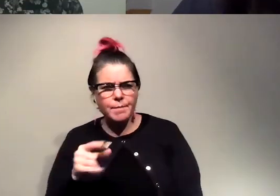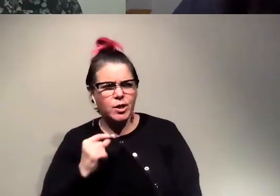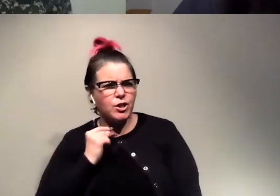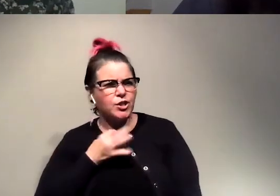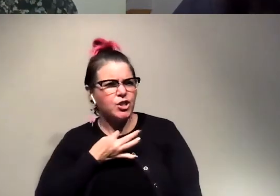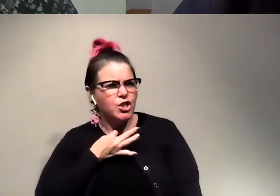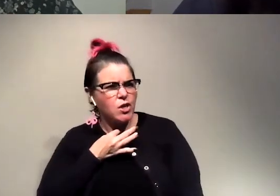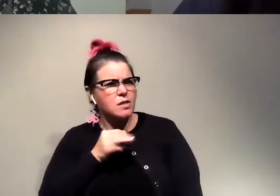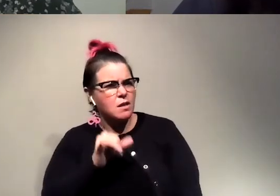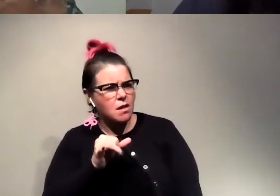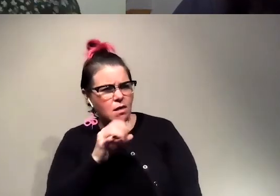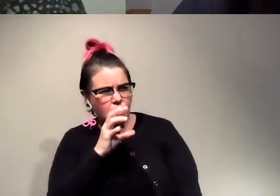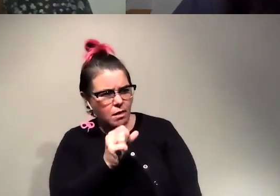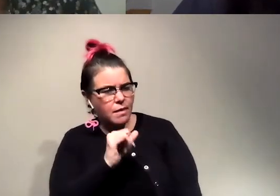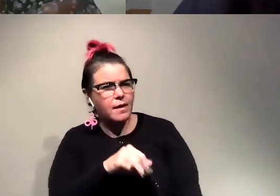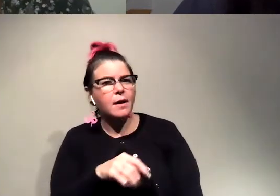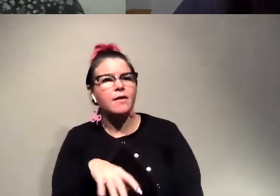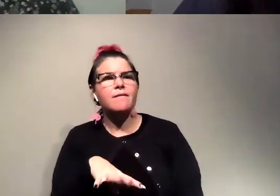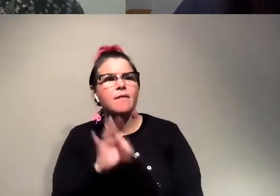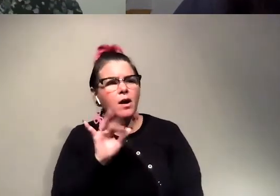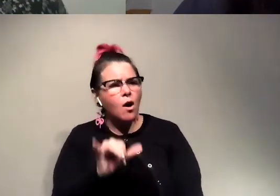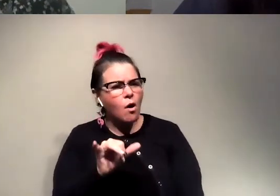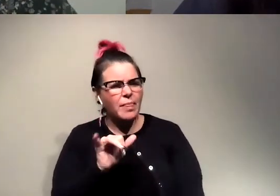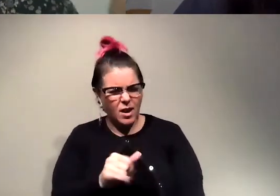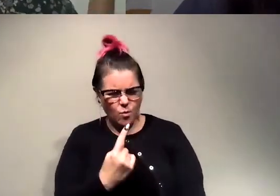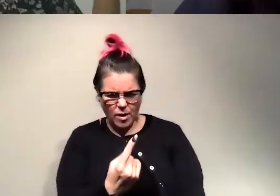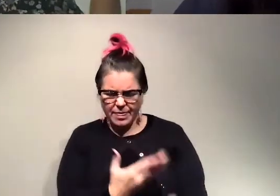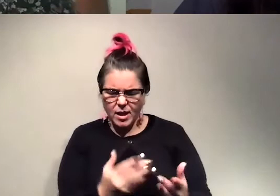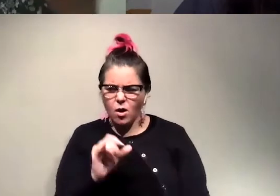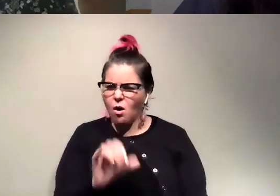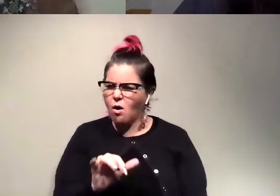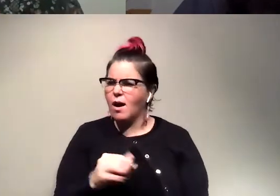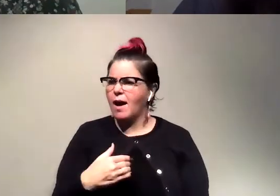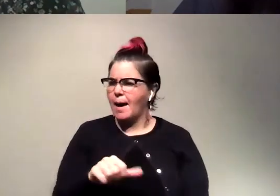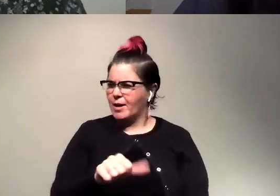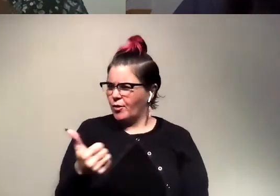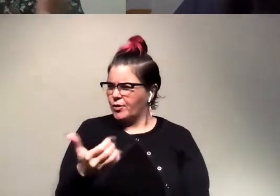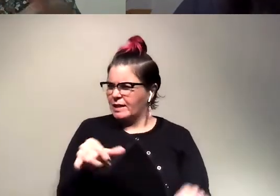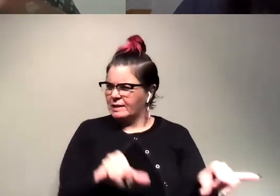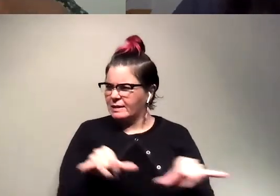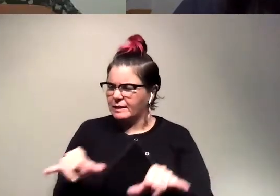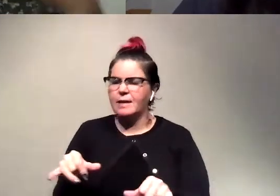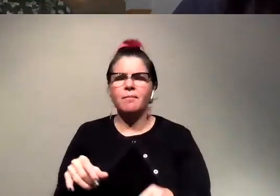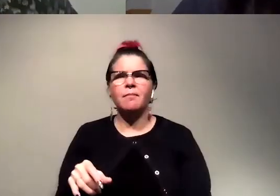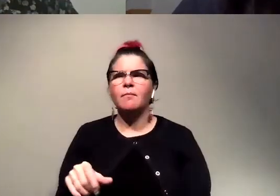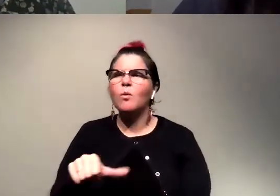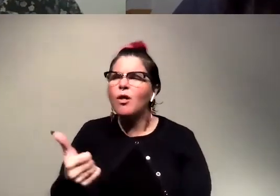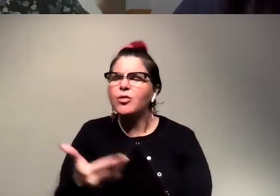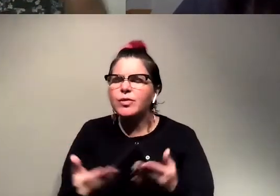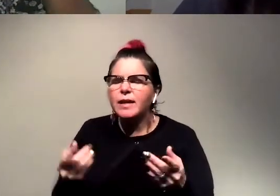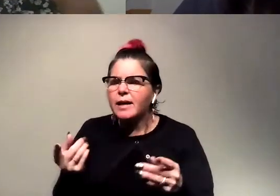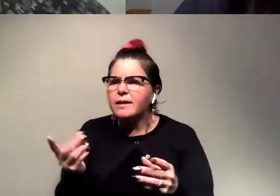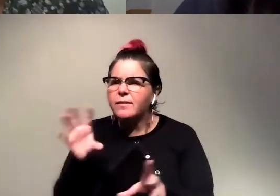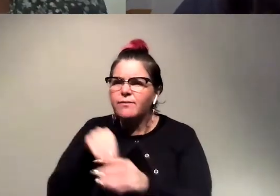interest, because then once you found out about this one thing, you're like, okay, well then how many other things are like this? How many other things contribute